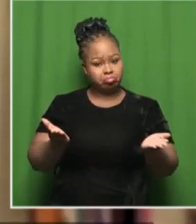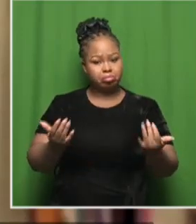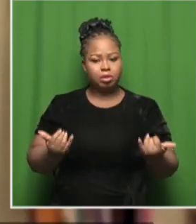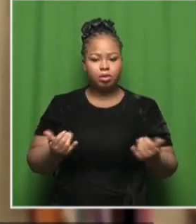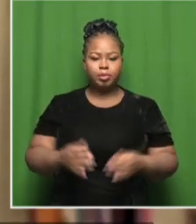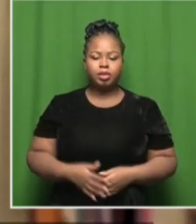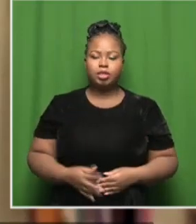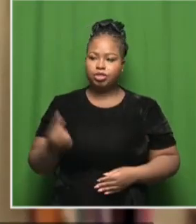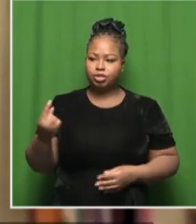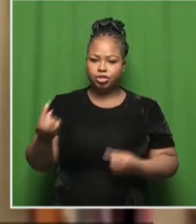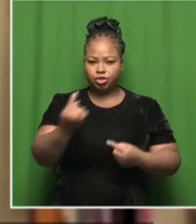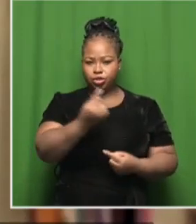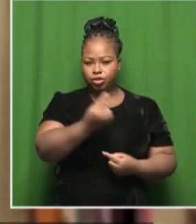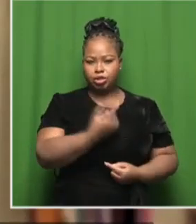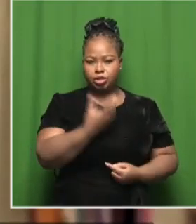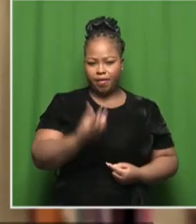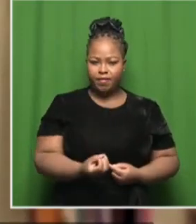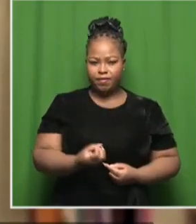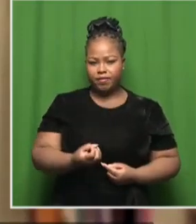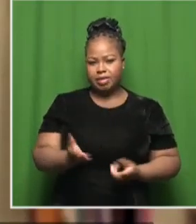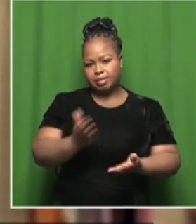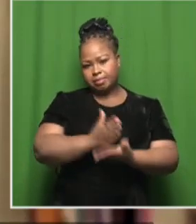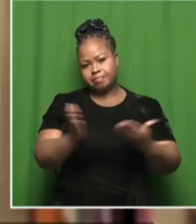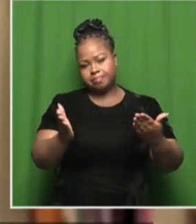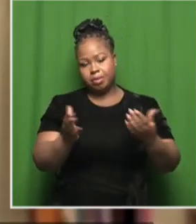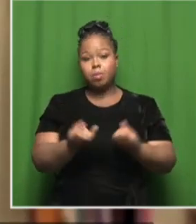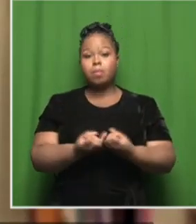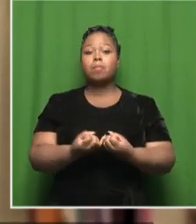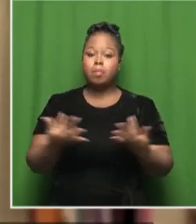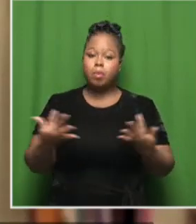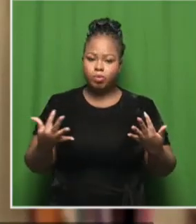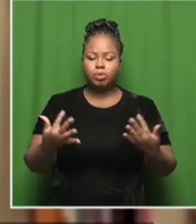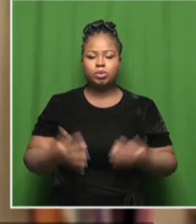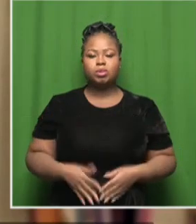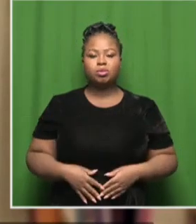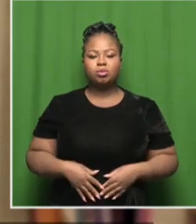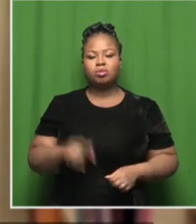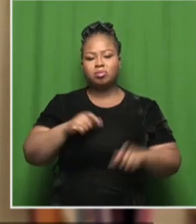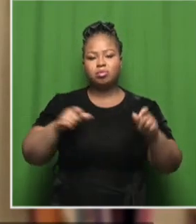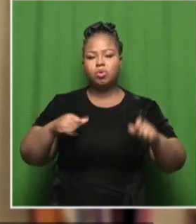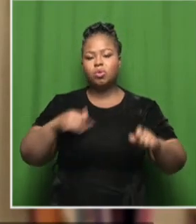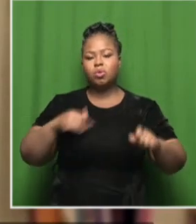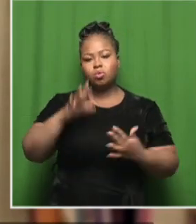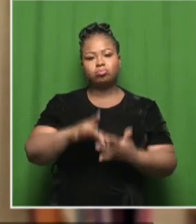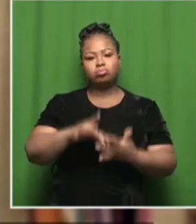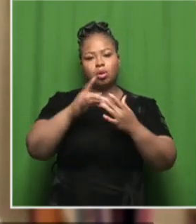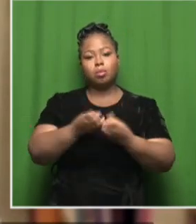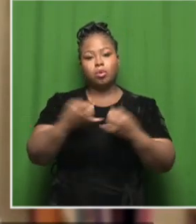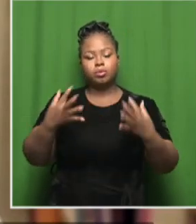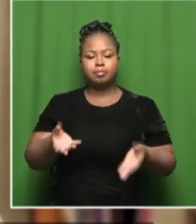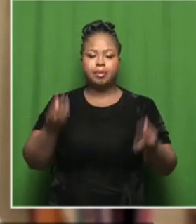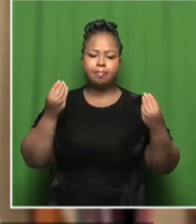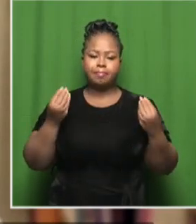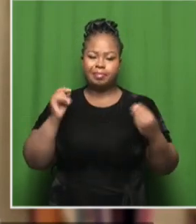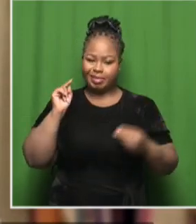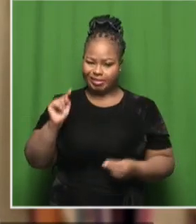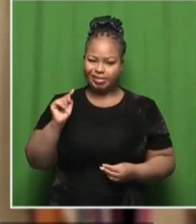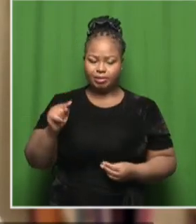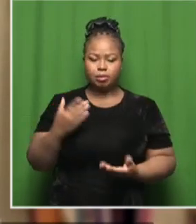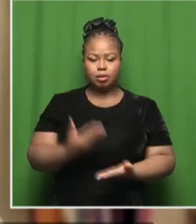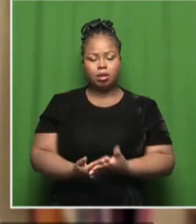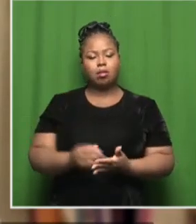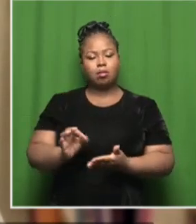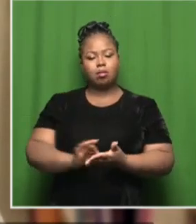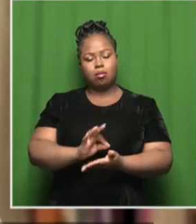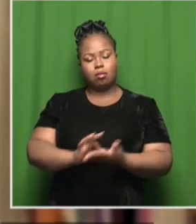each state has a given set of electors, and the majority of the candidate who gets the majority in that state will then have those